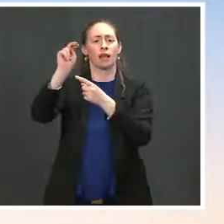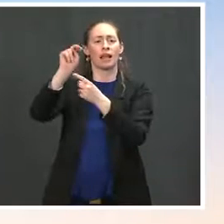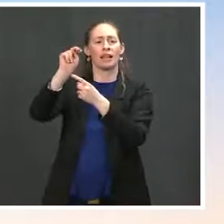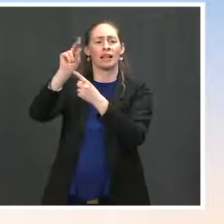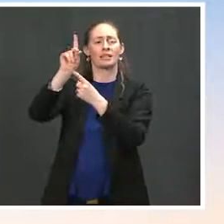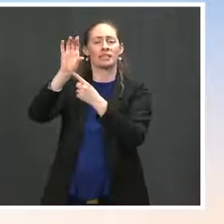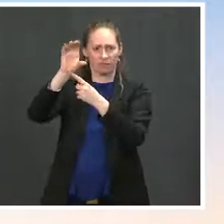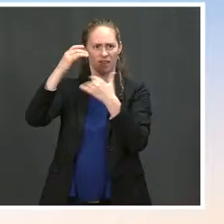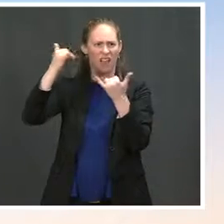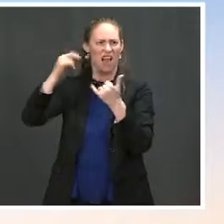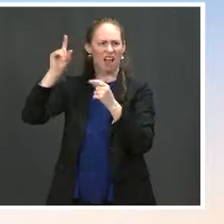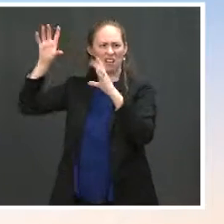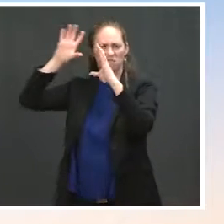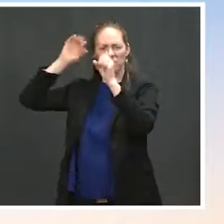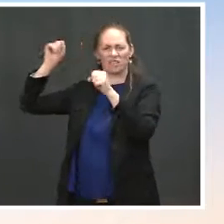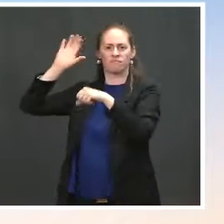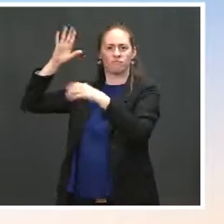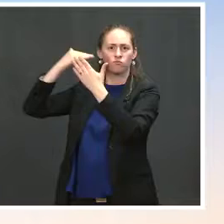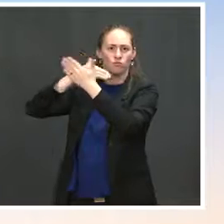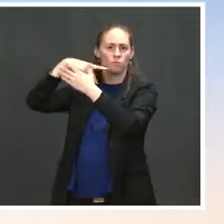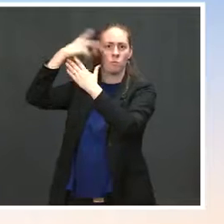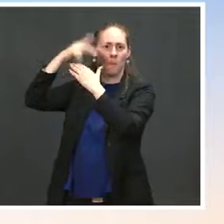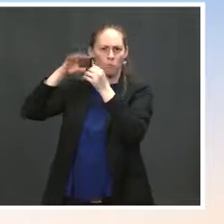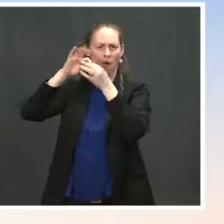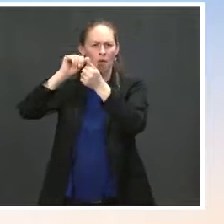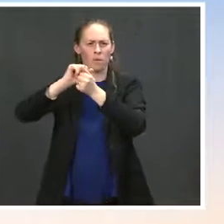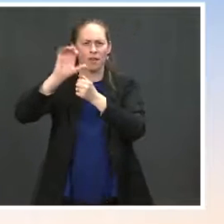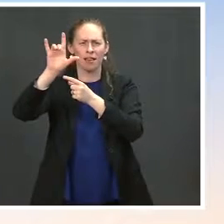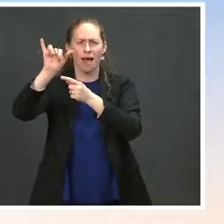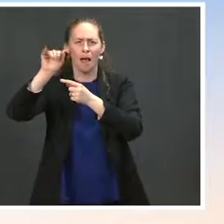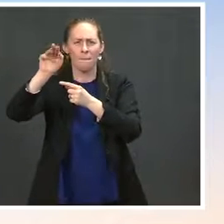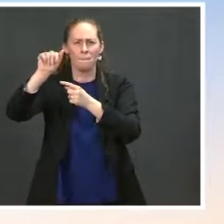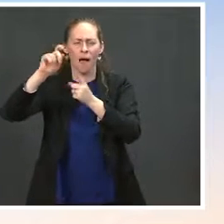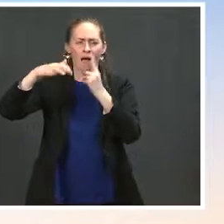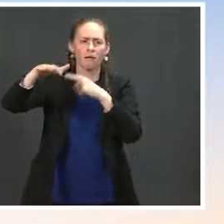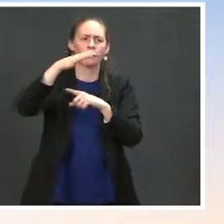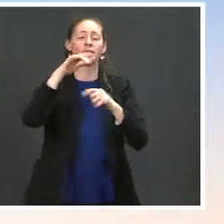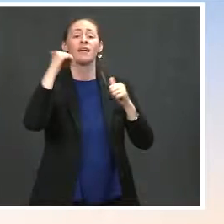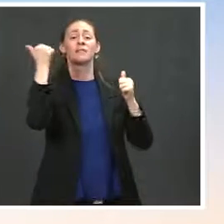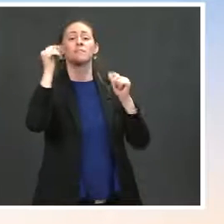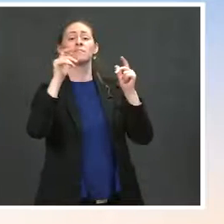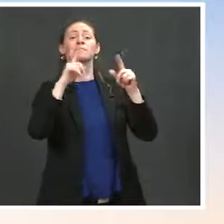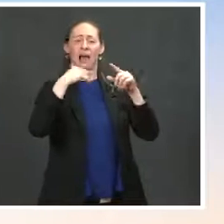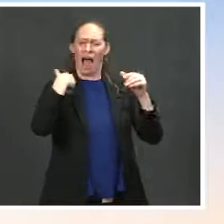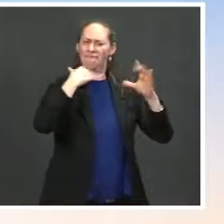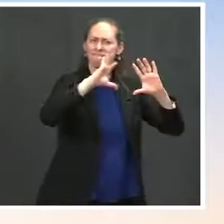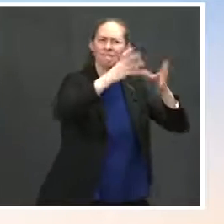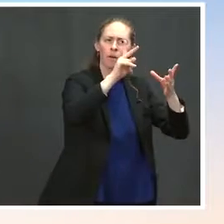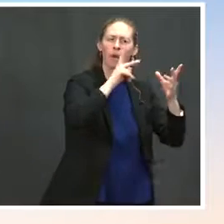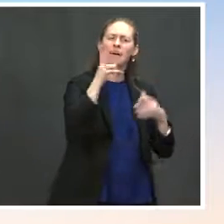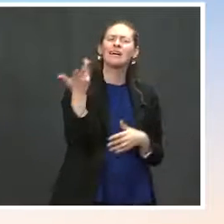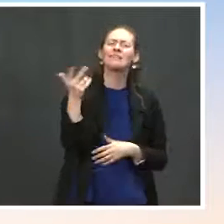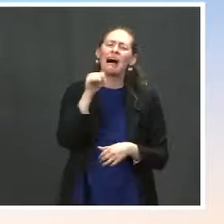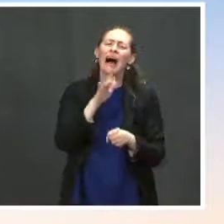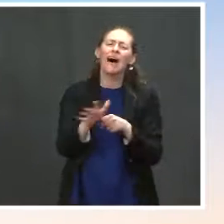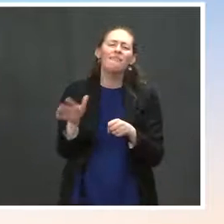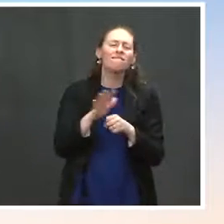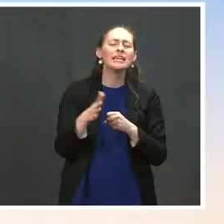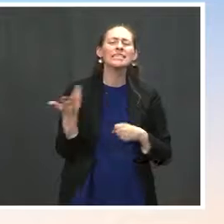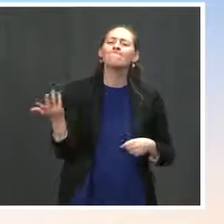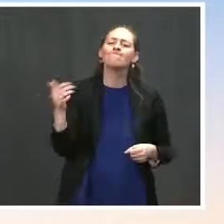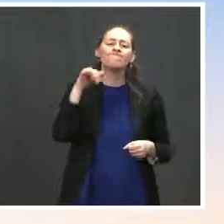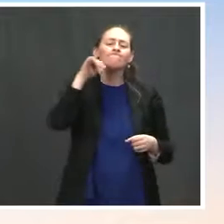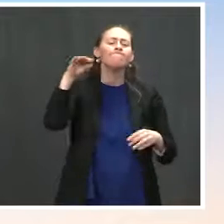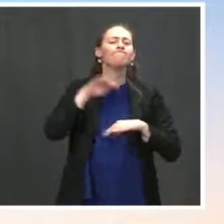stuff. But there are also some who are saying it's insufficient, and you referenced the young woman who spoke this